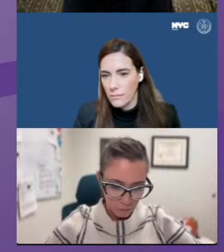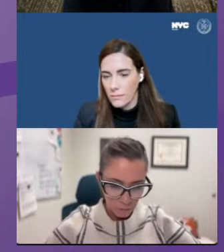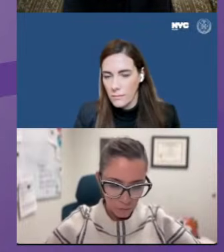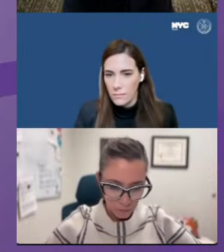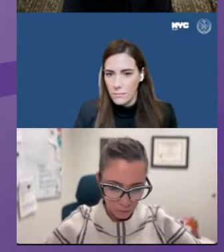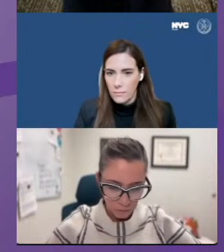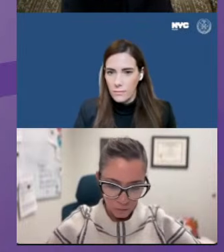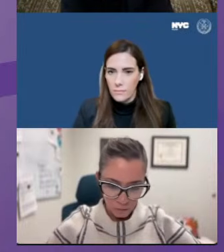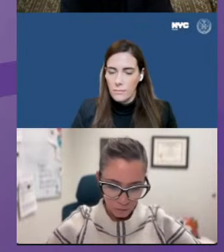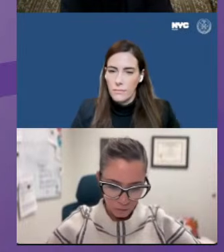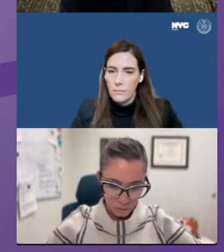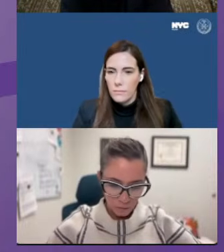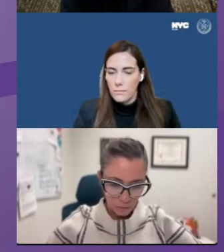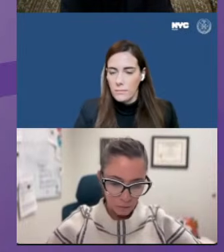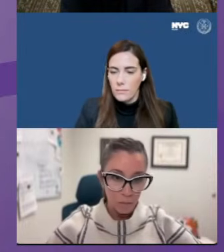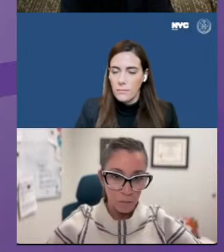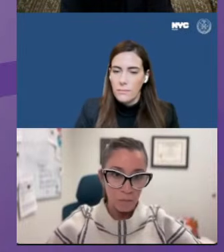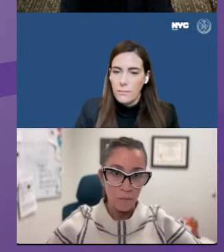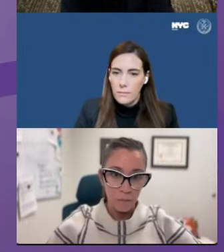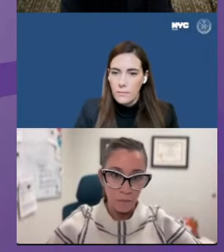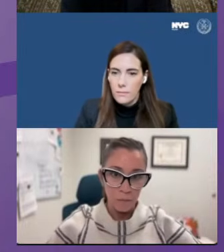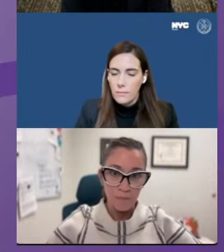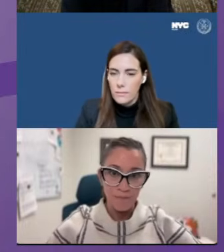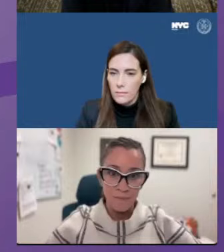is emerging, and some seem to be